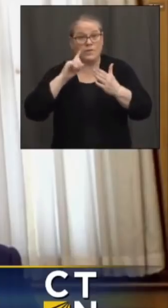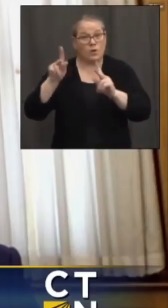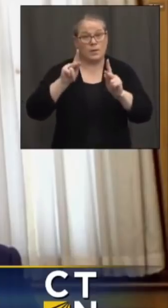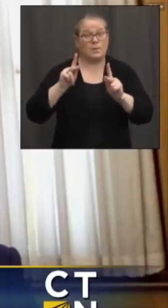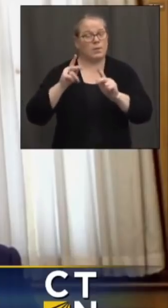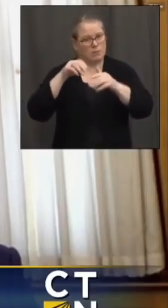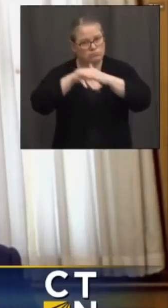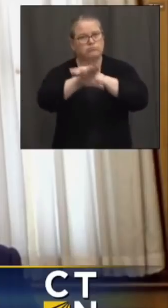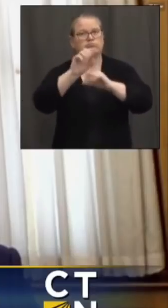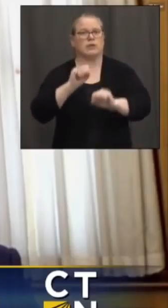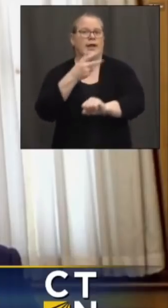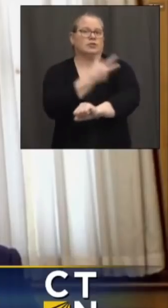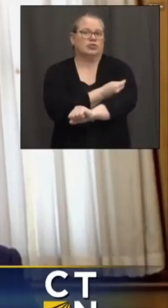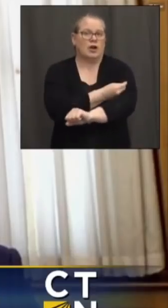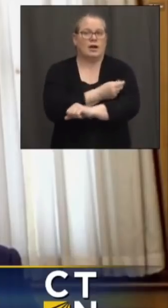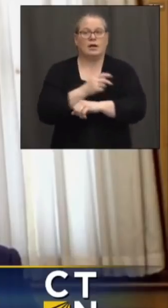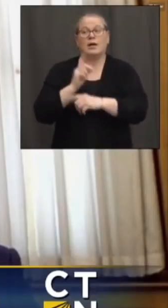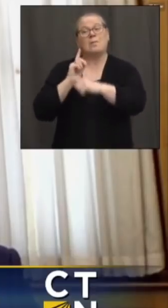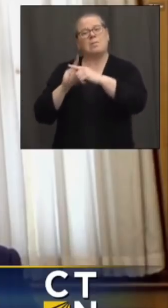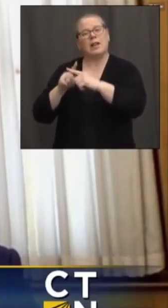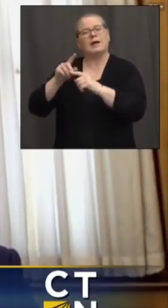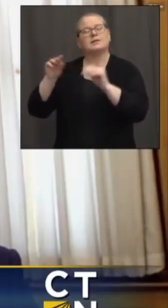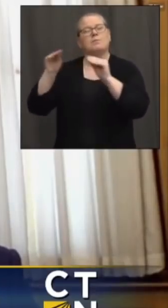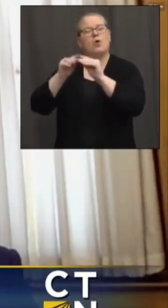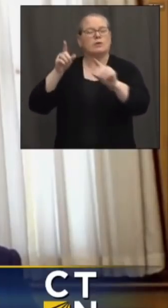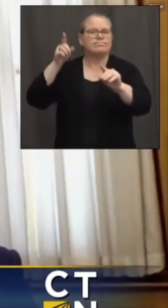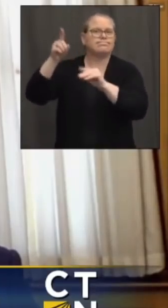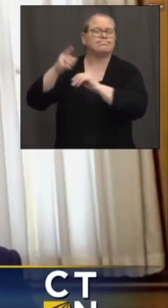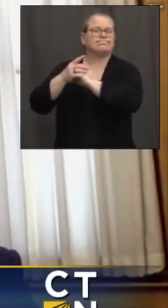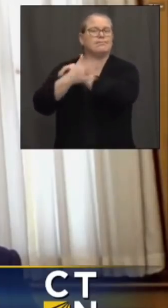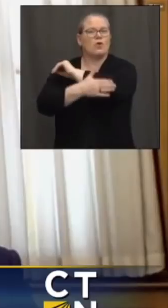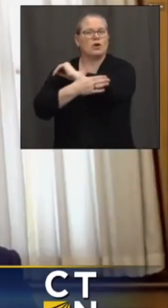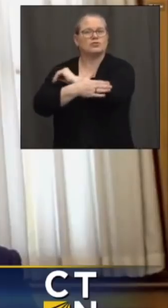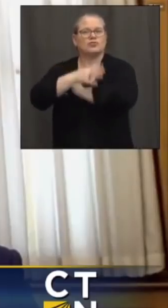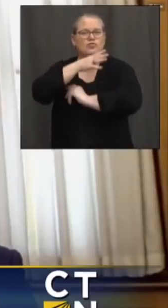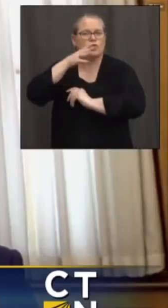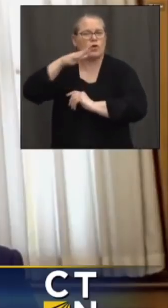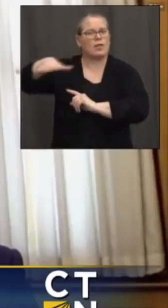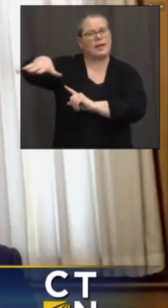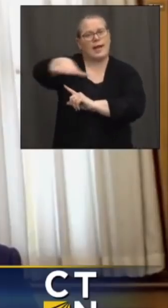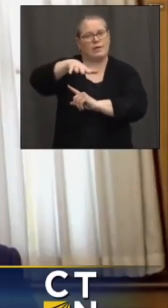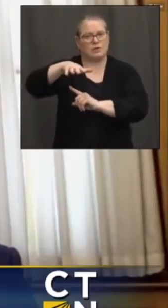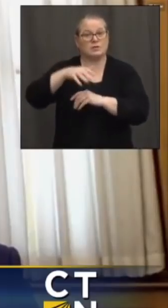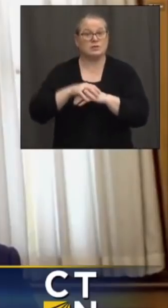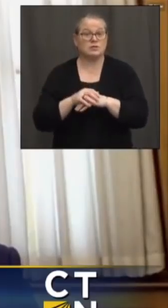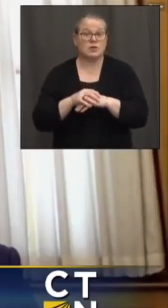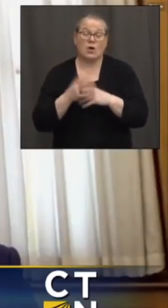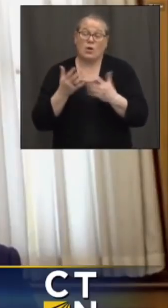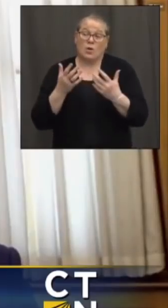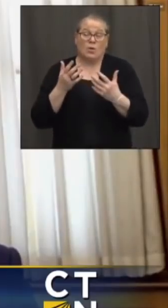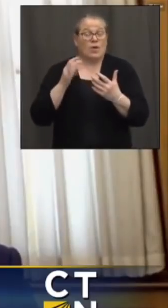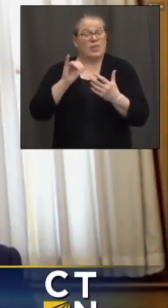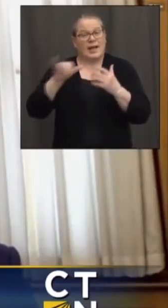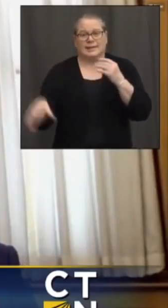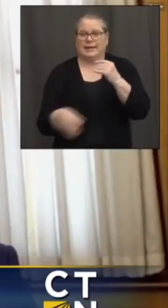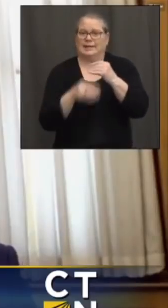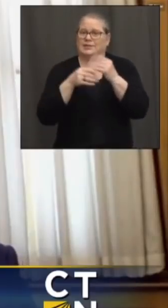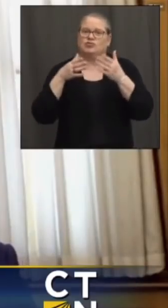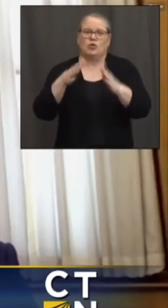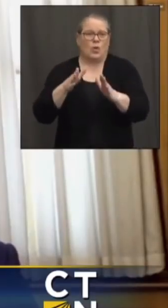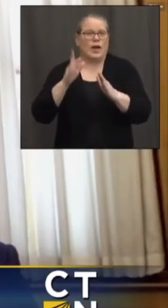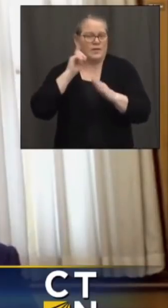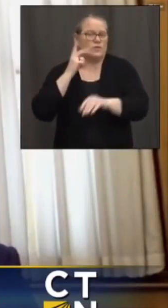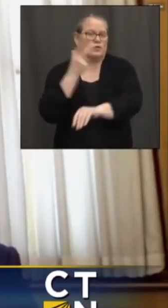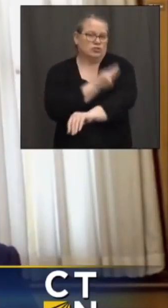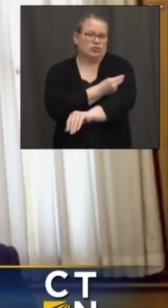again, 65 and older can get vaccine at another 120 locations around the state as well. So it's just one additional set of resources